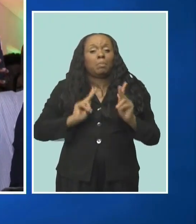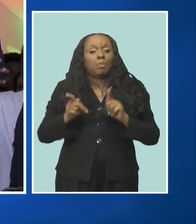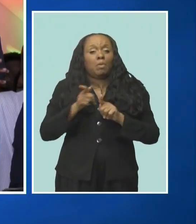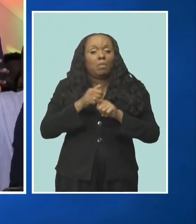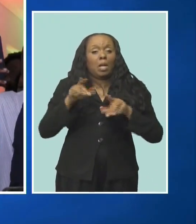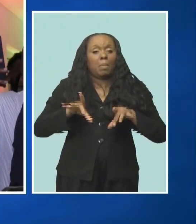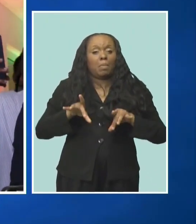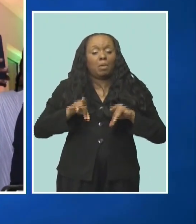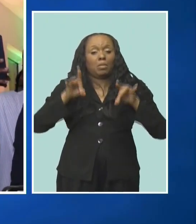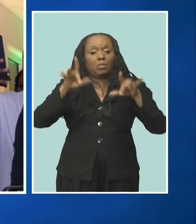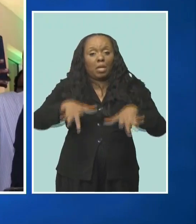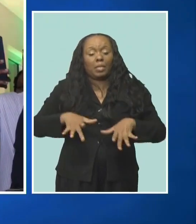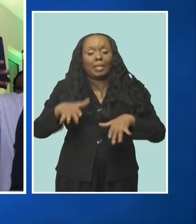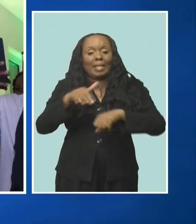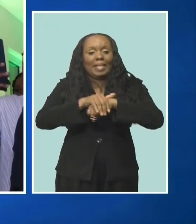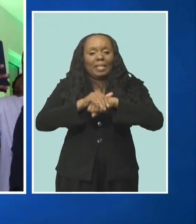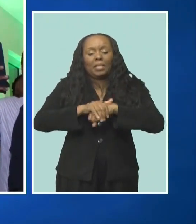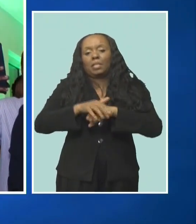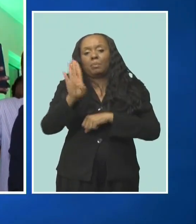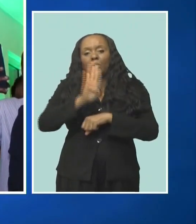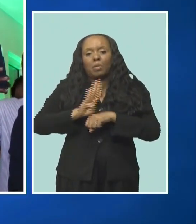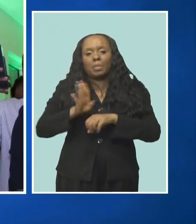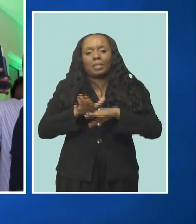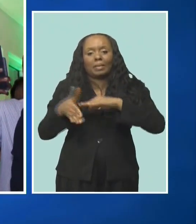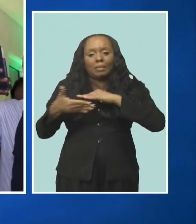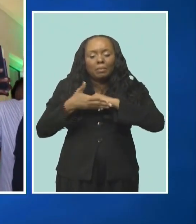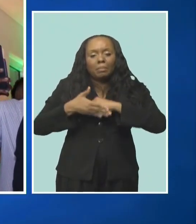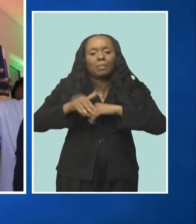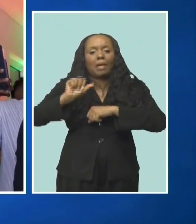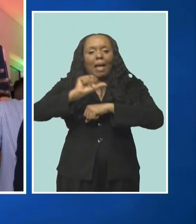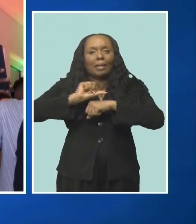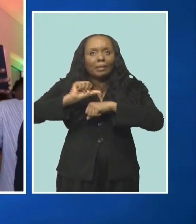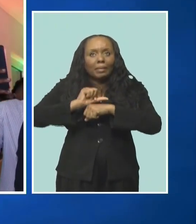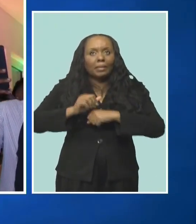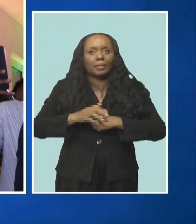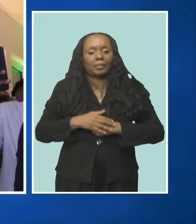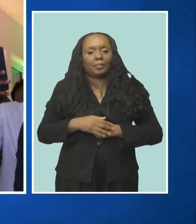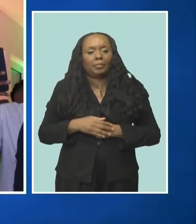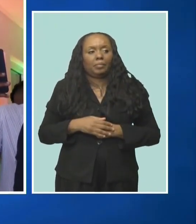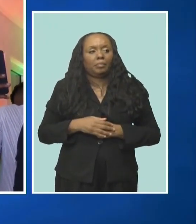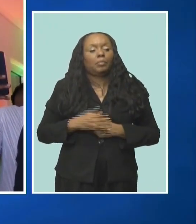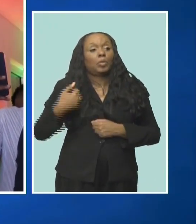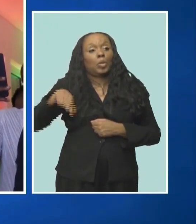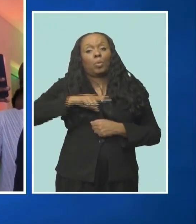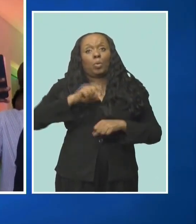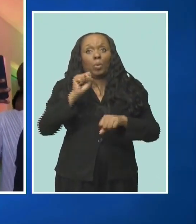England, Barbados, Antigua, Jamaica. So we put in the work. Pass me that back with it,